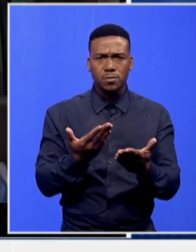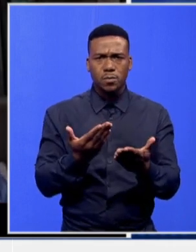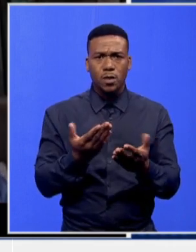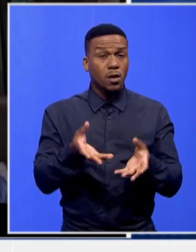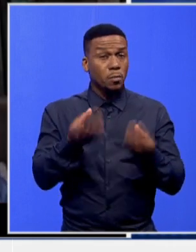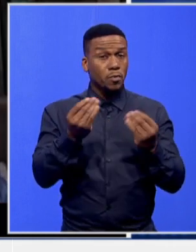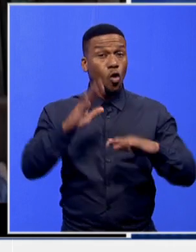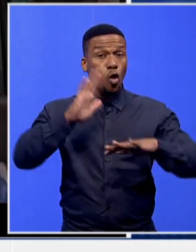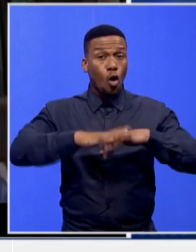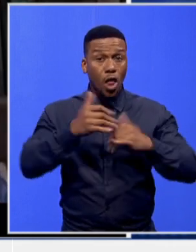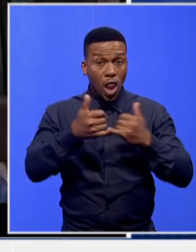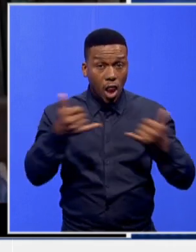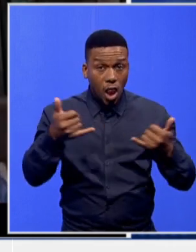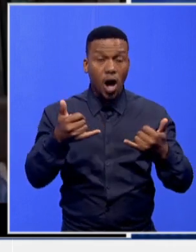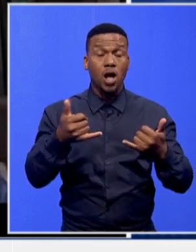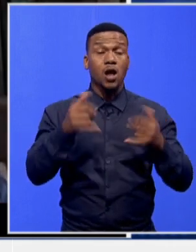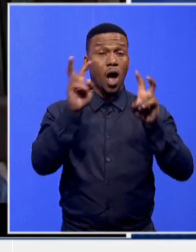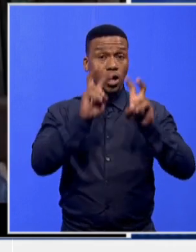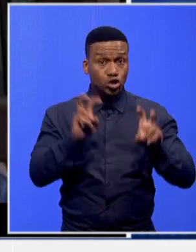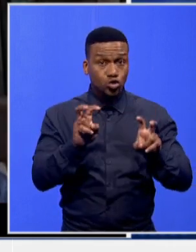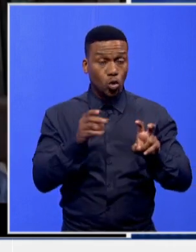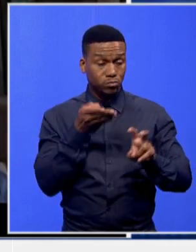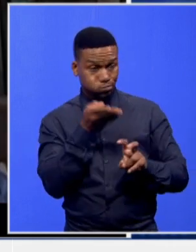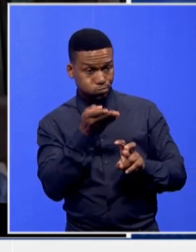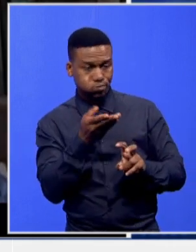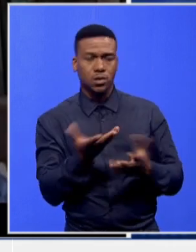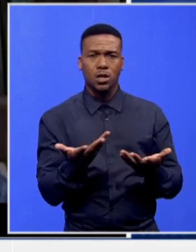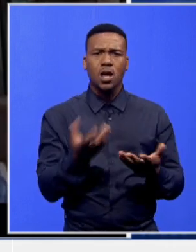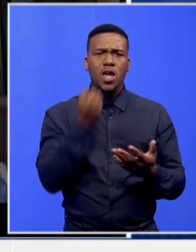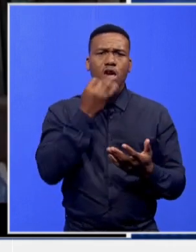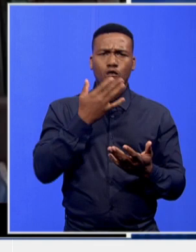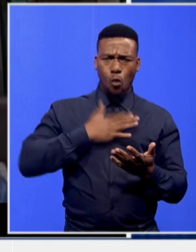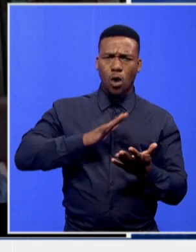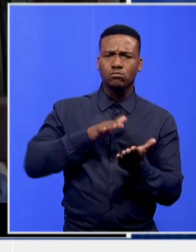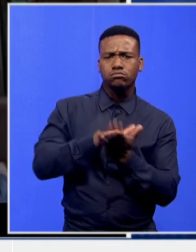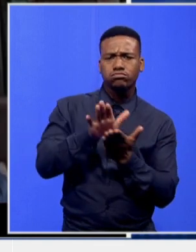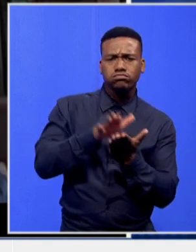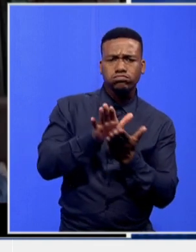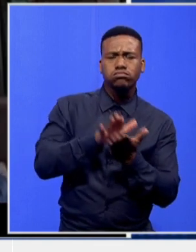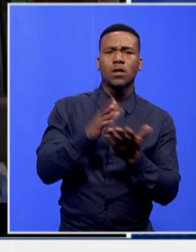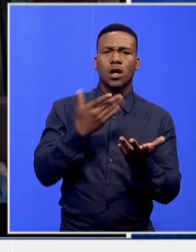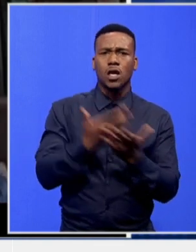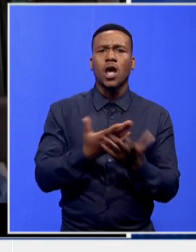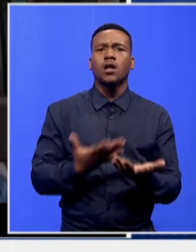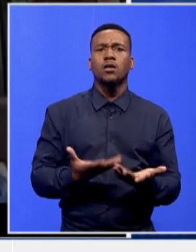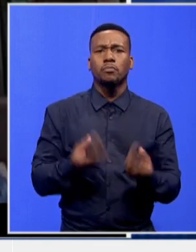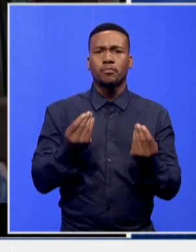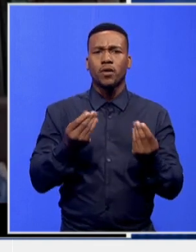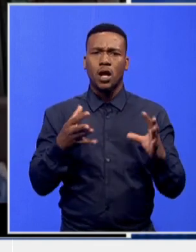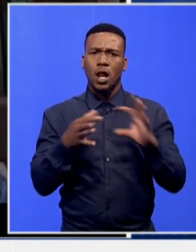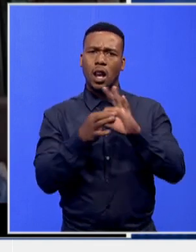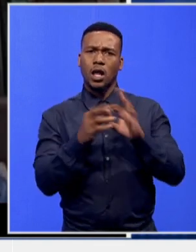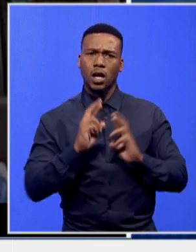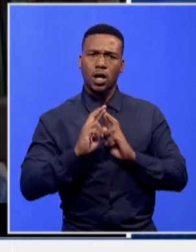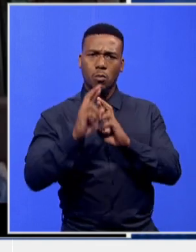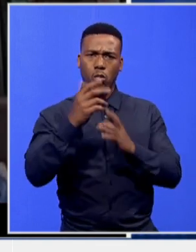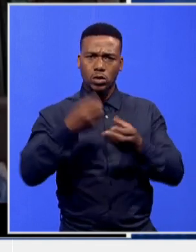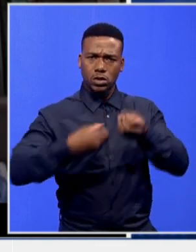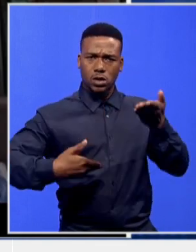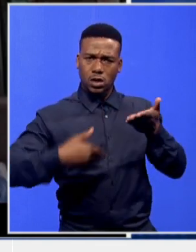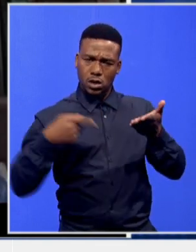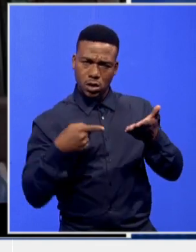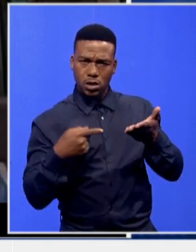website, and we do make available printed copies of the integrated report. So it will be a definite section in